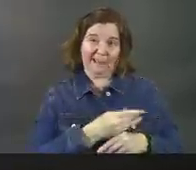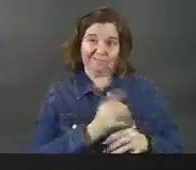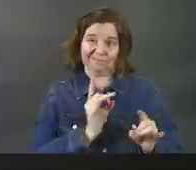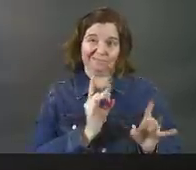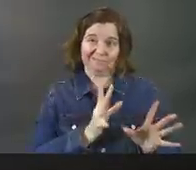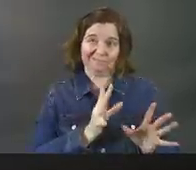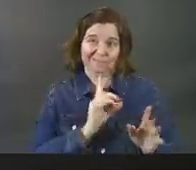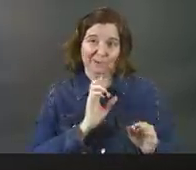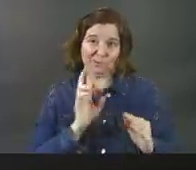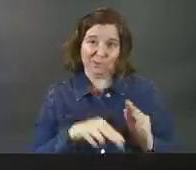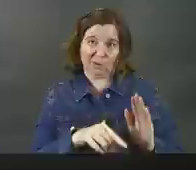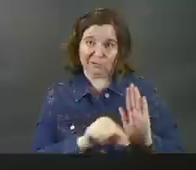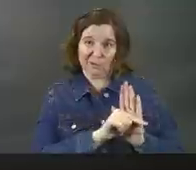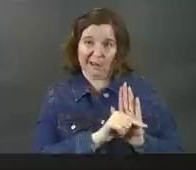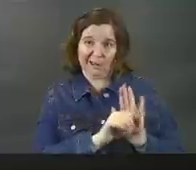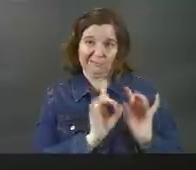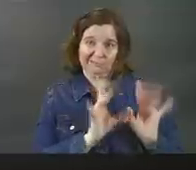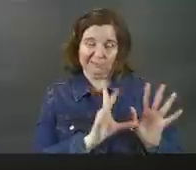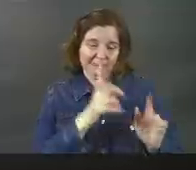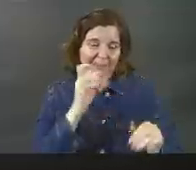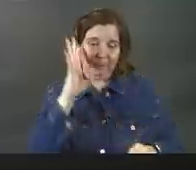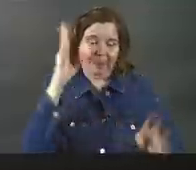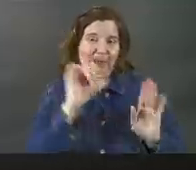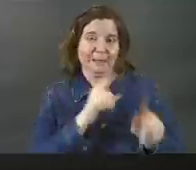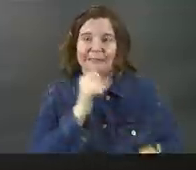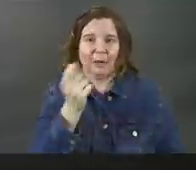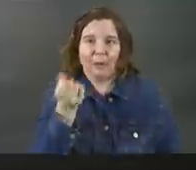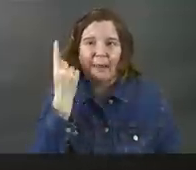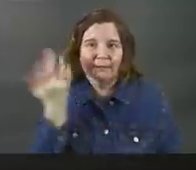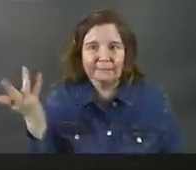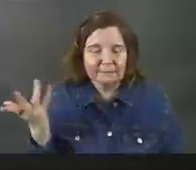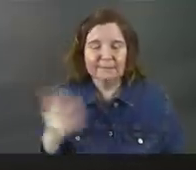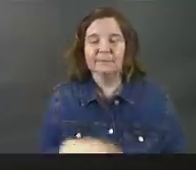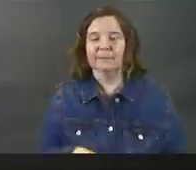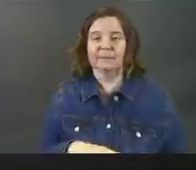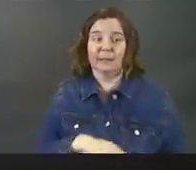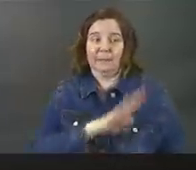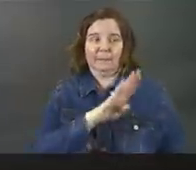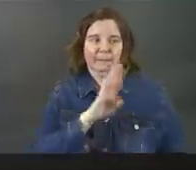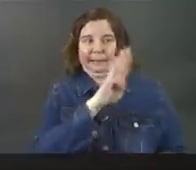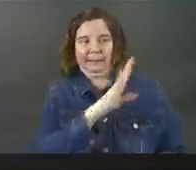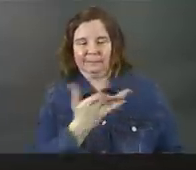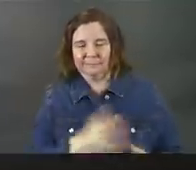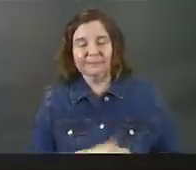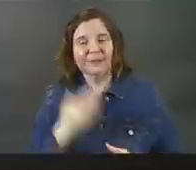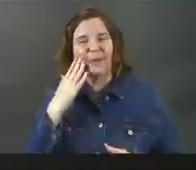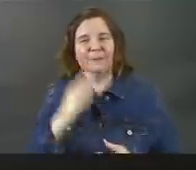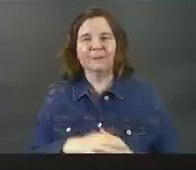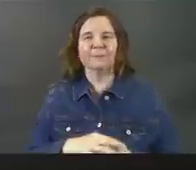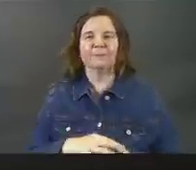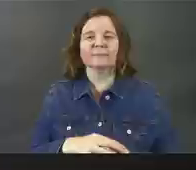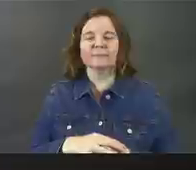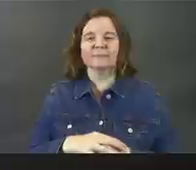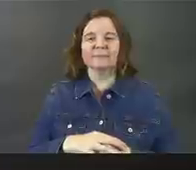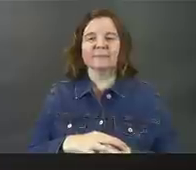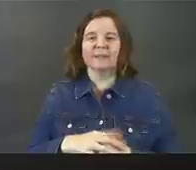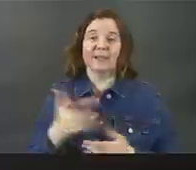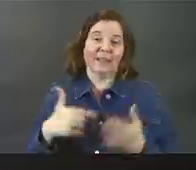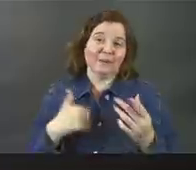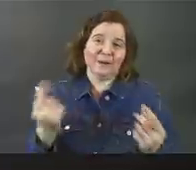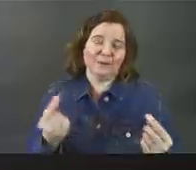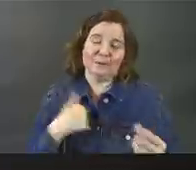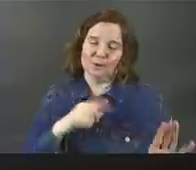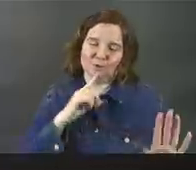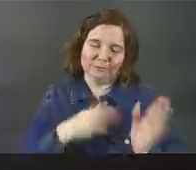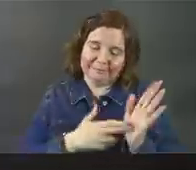math tests are the way they are, because I would just make up an answer because I don't get it. So B, you know? And that's what I would